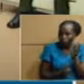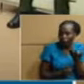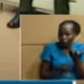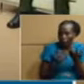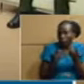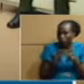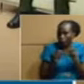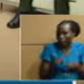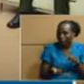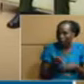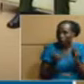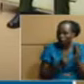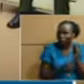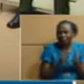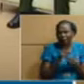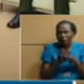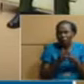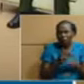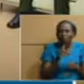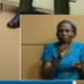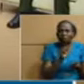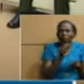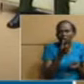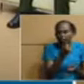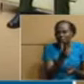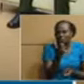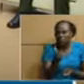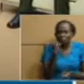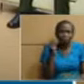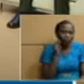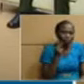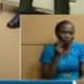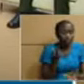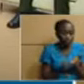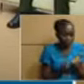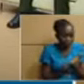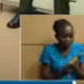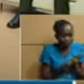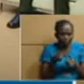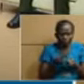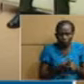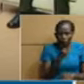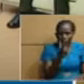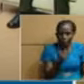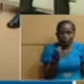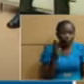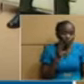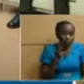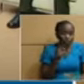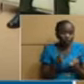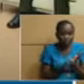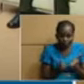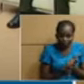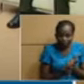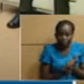employment, is it about 15 million, 16? 16. About 16 million Ugandans. Out of that 16 million Ugandans, you have